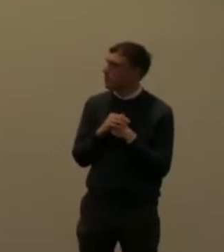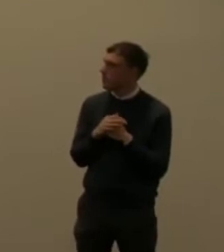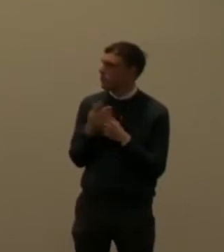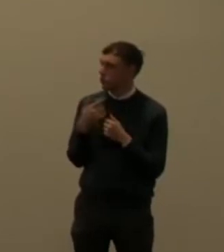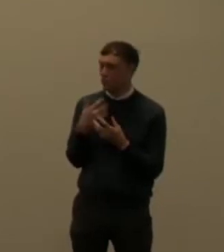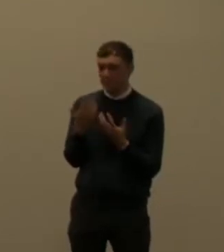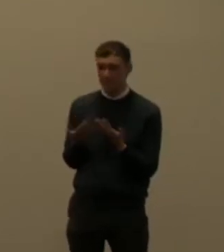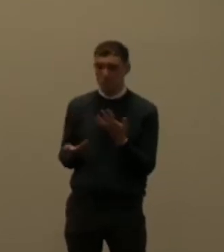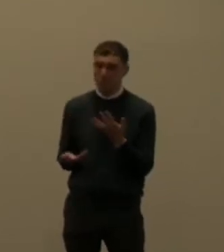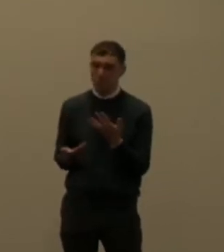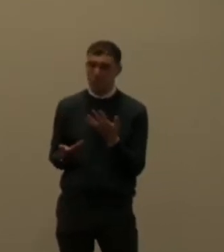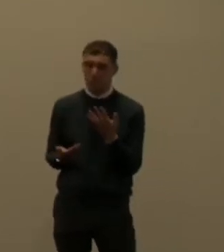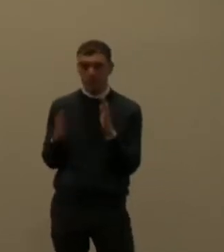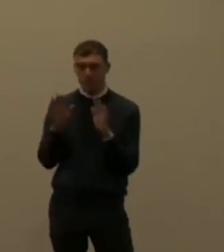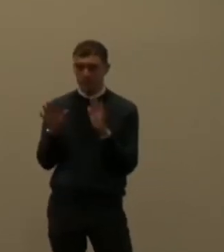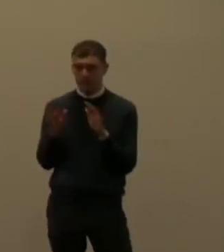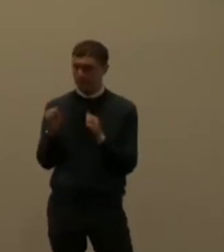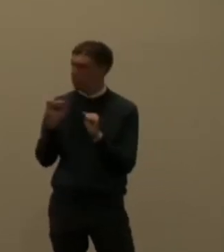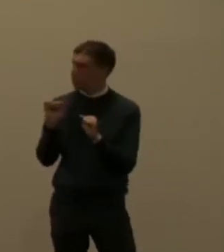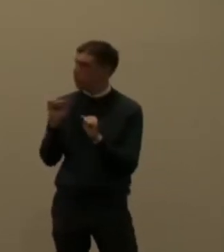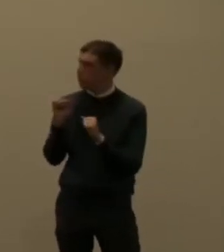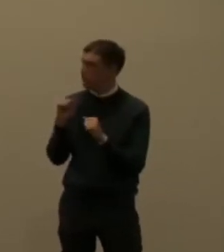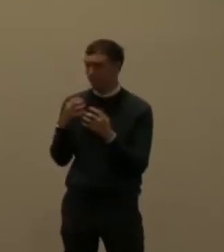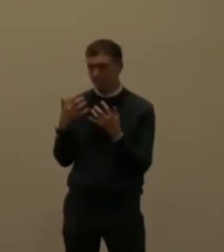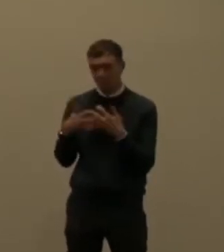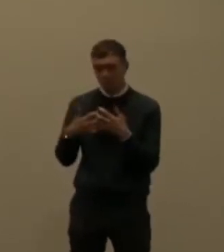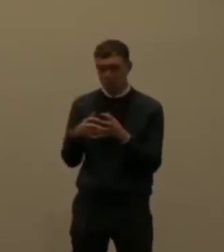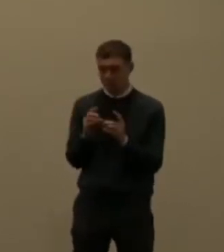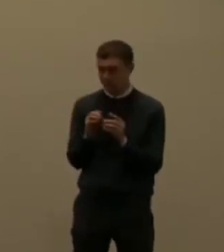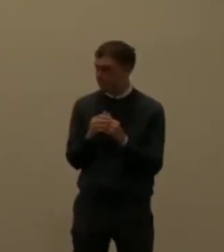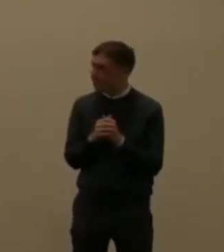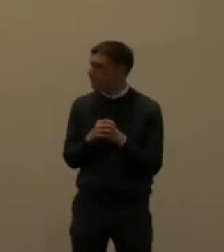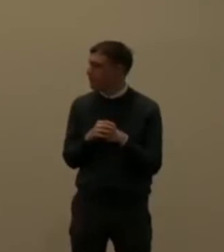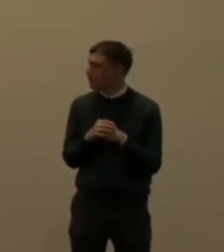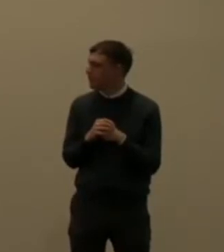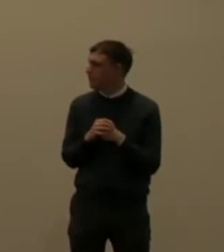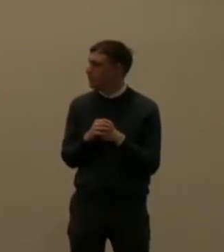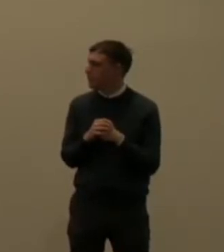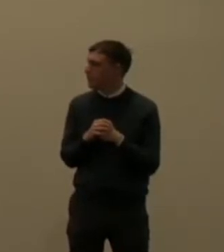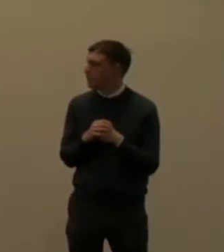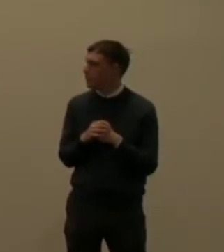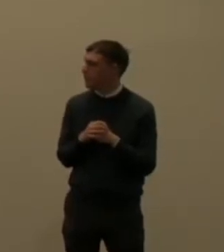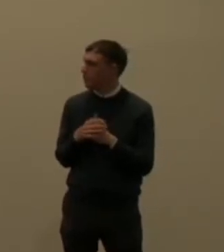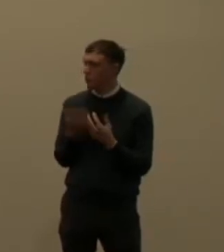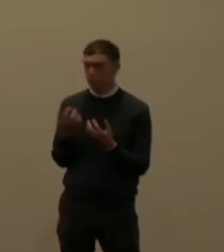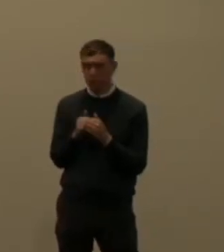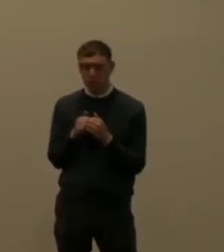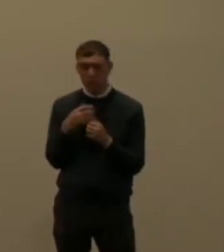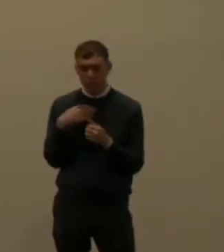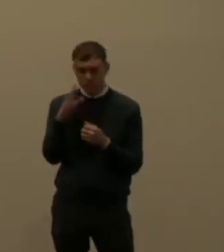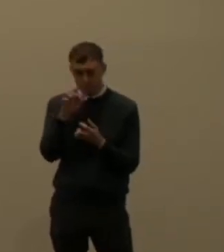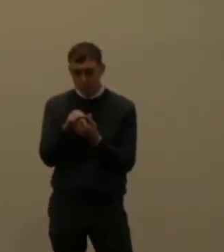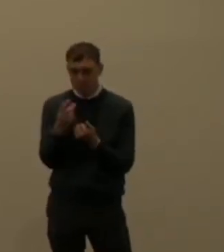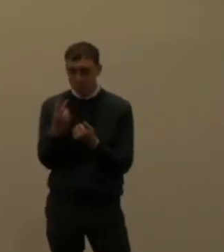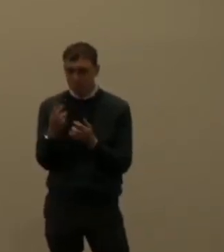leverage their functionality. So the first thing that we always need to do, and if you remember a couple of minutes ago, I told you that